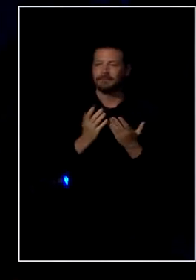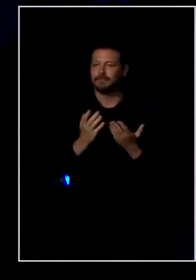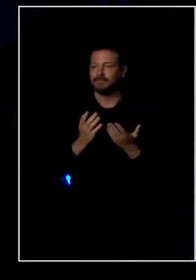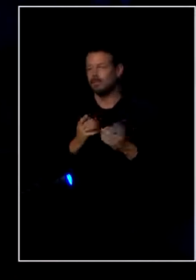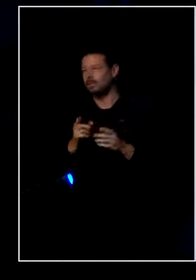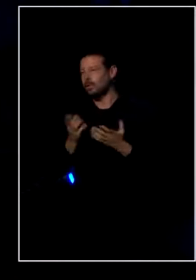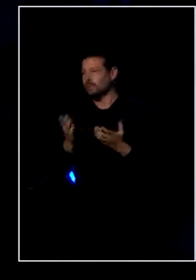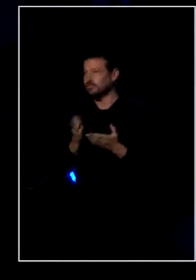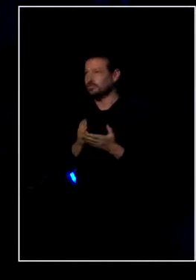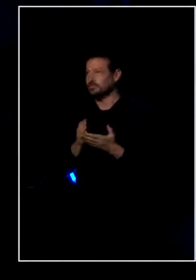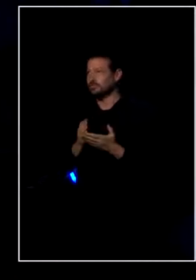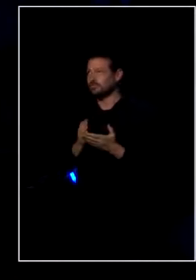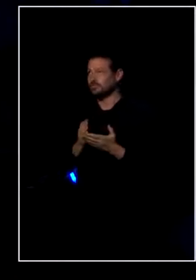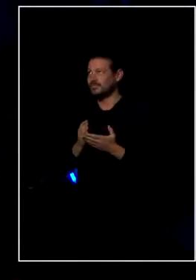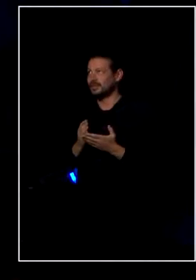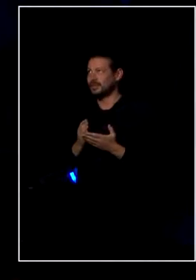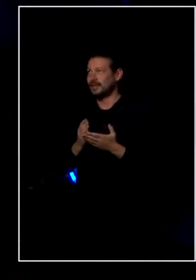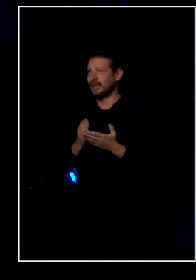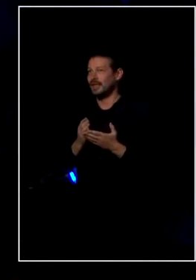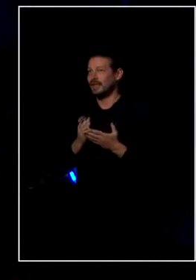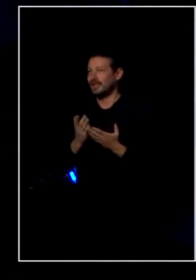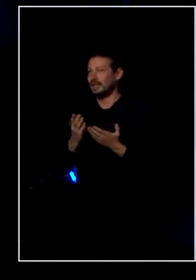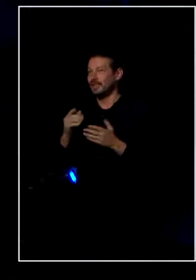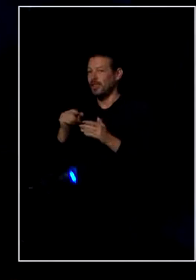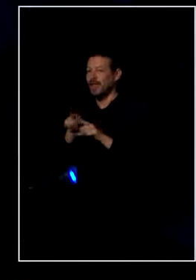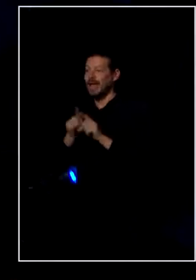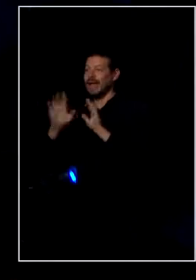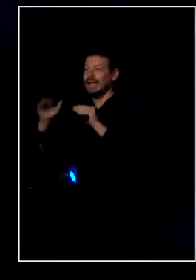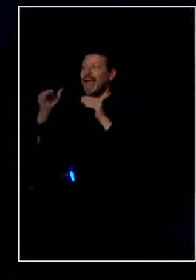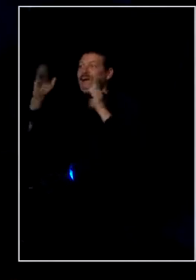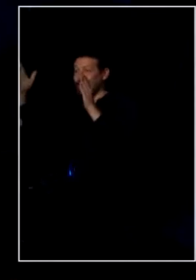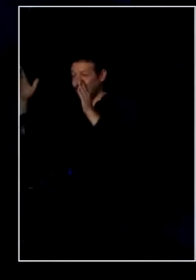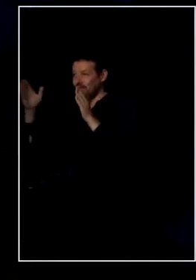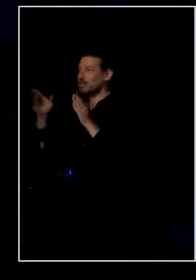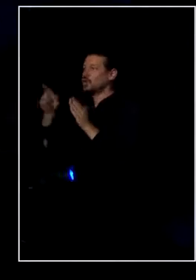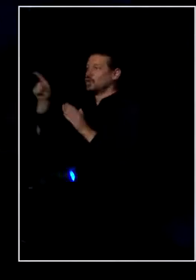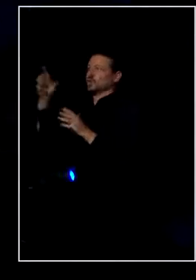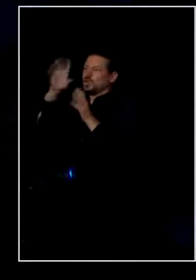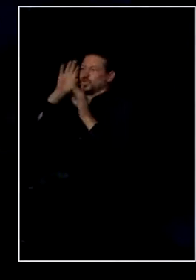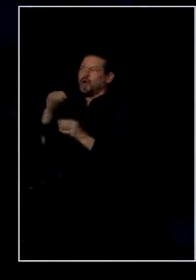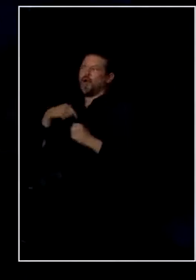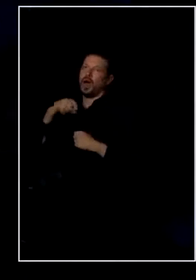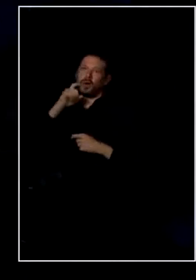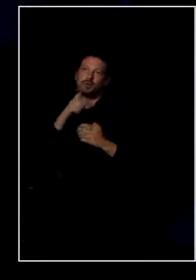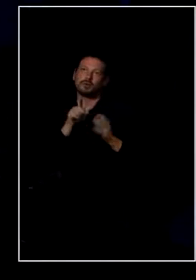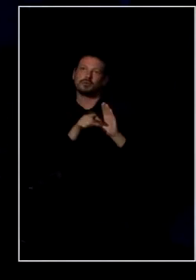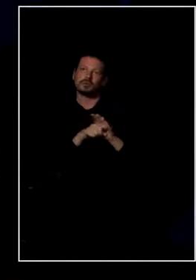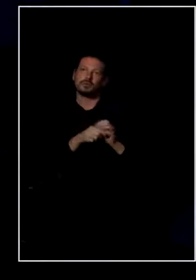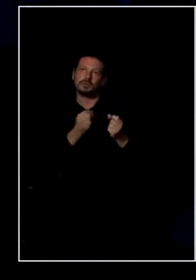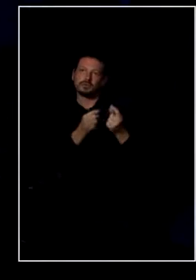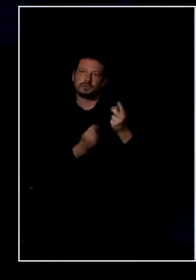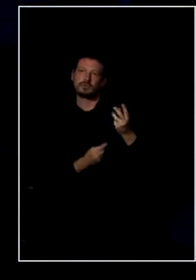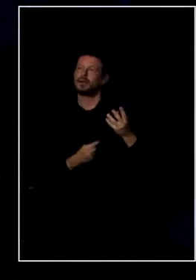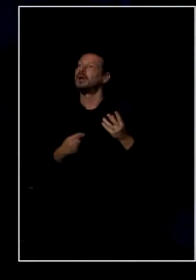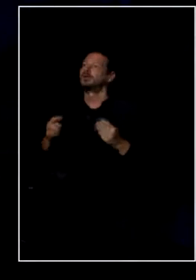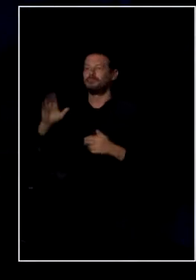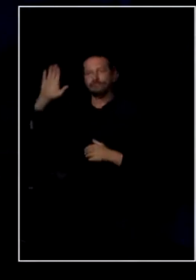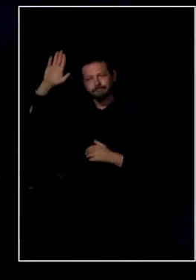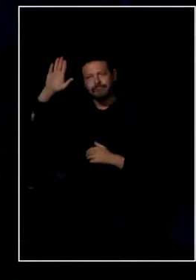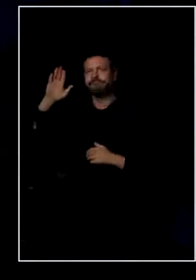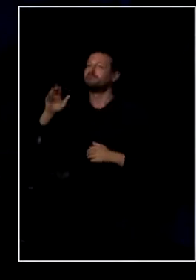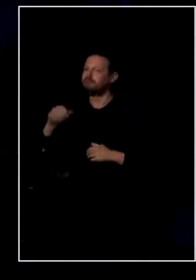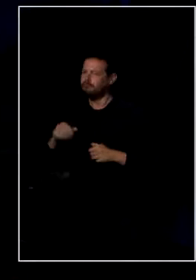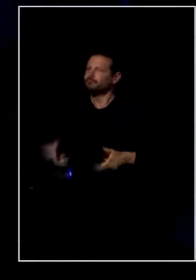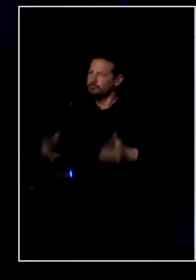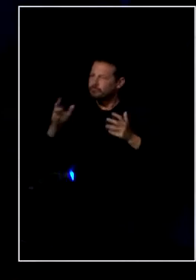heaven before you come down to earth. You made the decision to come down here, and you were told all the things that were going to happen to you, and you put your hand on and was like,